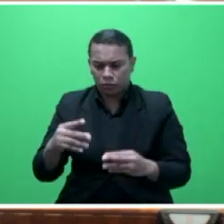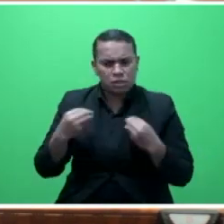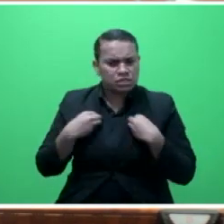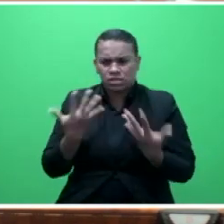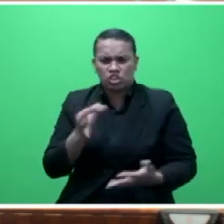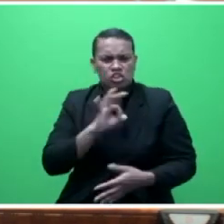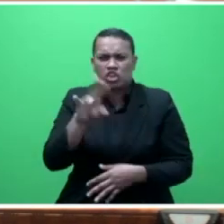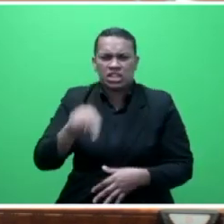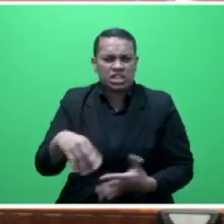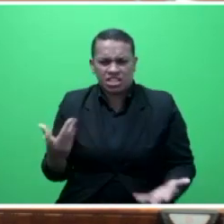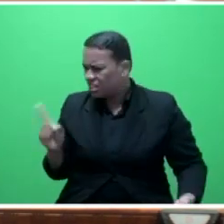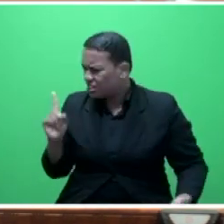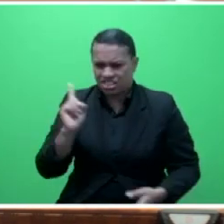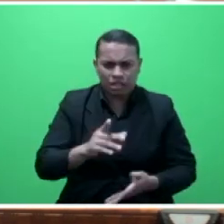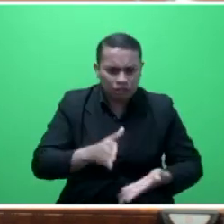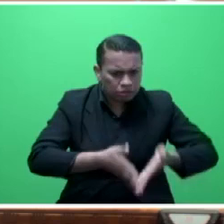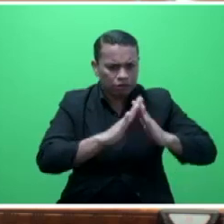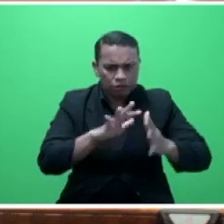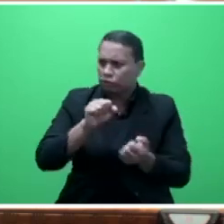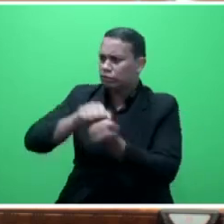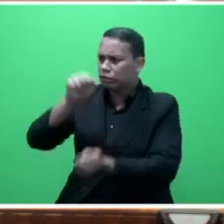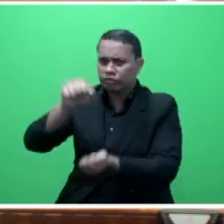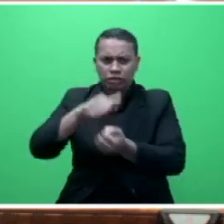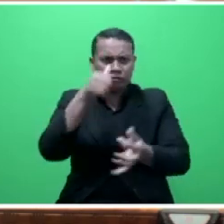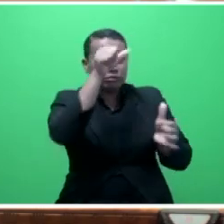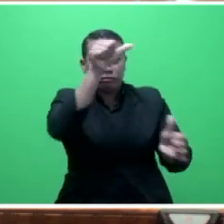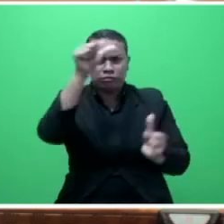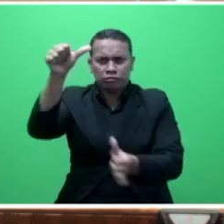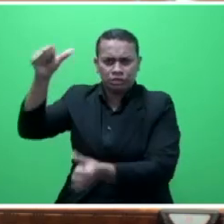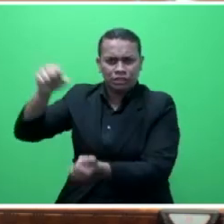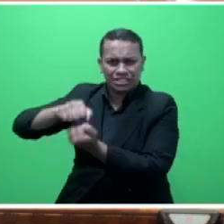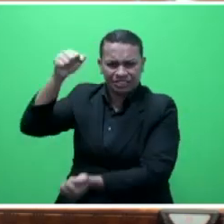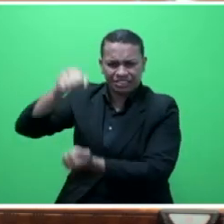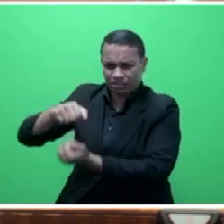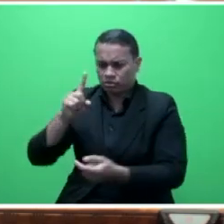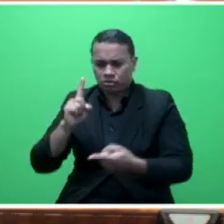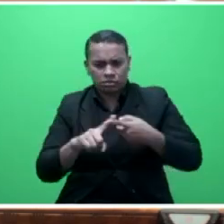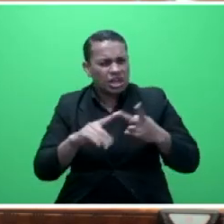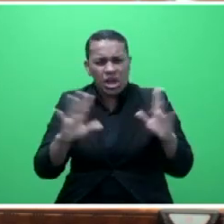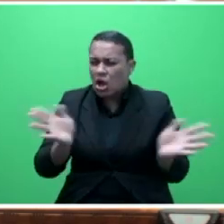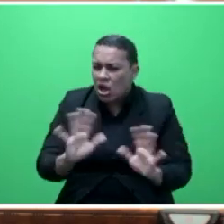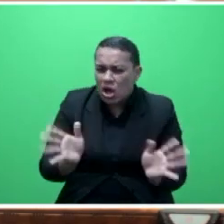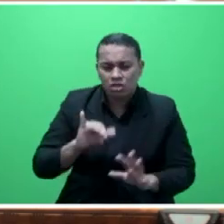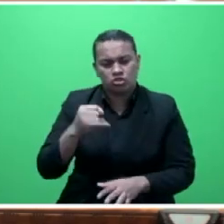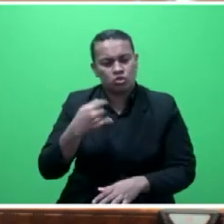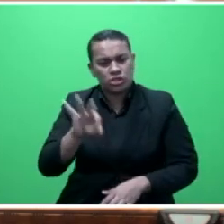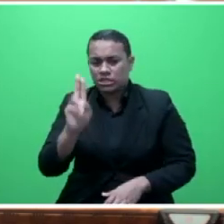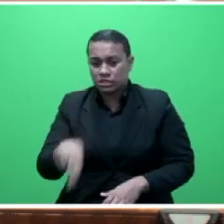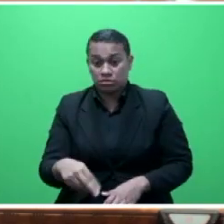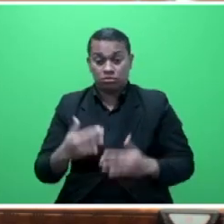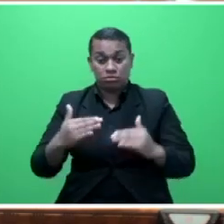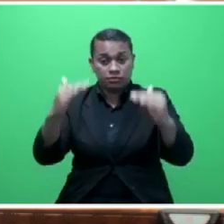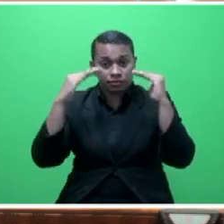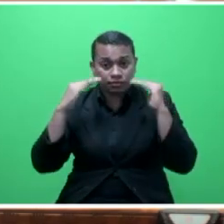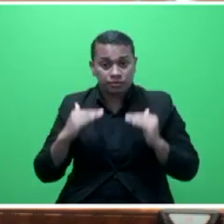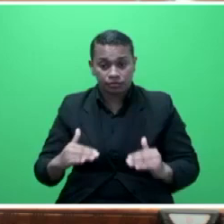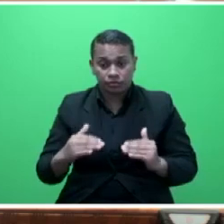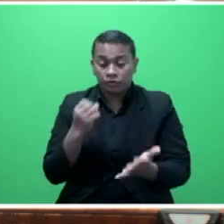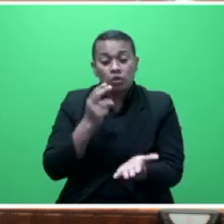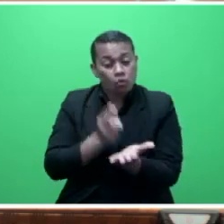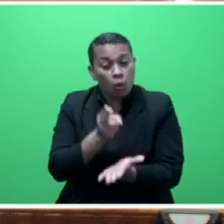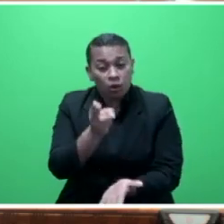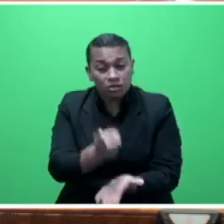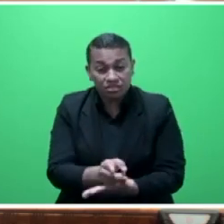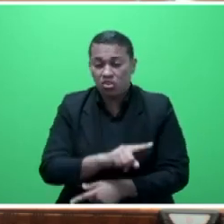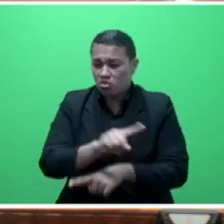new certification for already approved operations. Mr. Speaker, sir, now to be perfectly candid, we've long questioned the